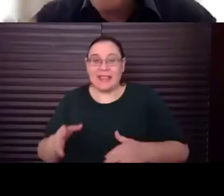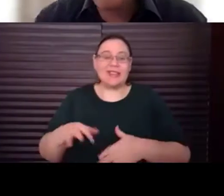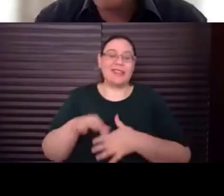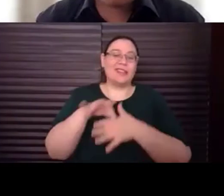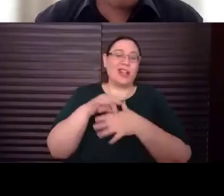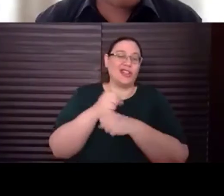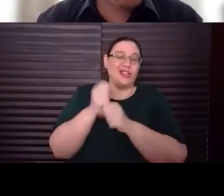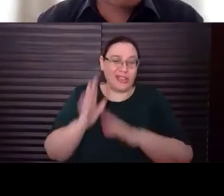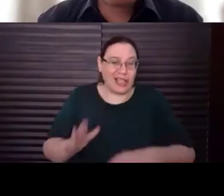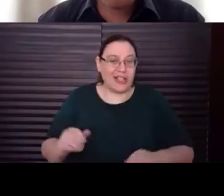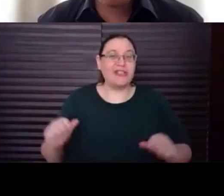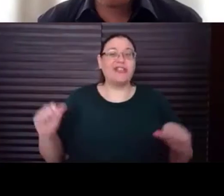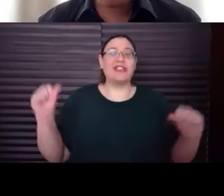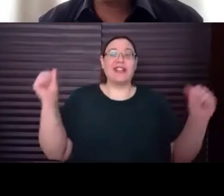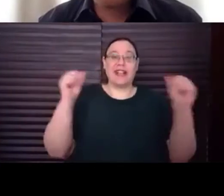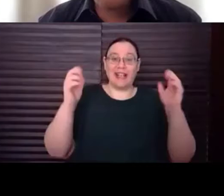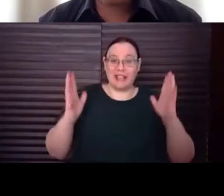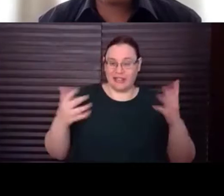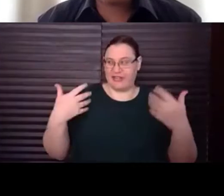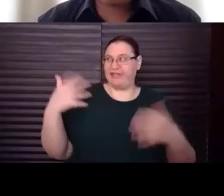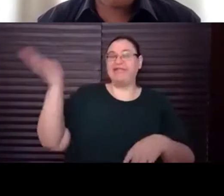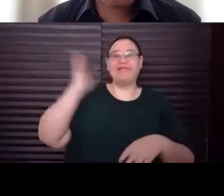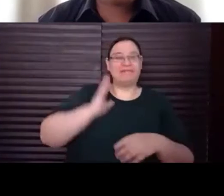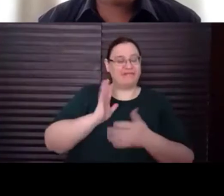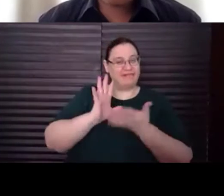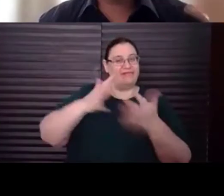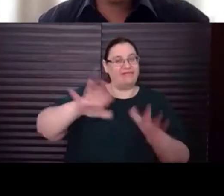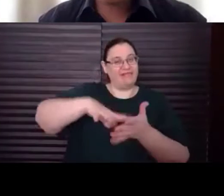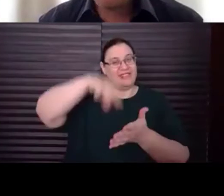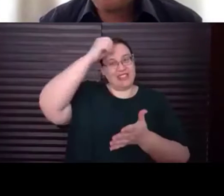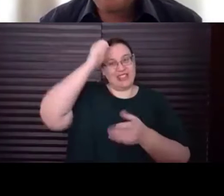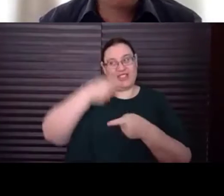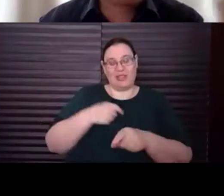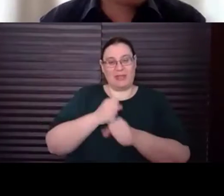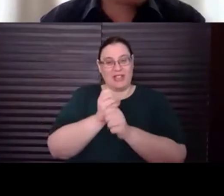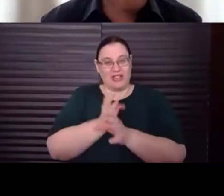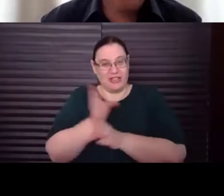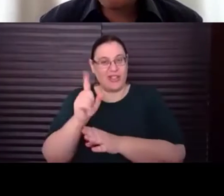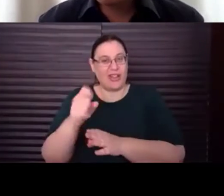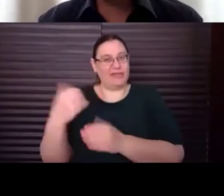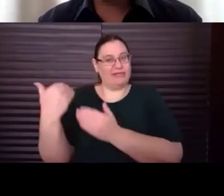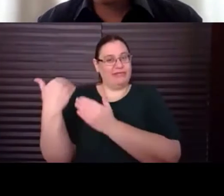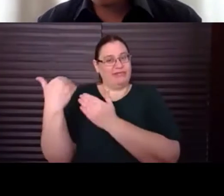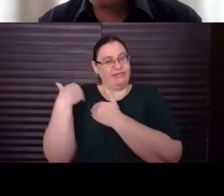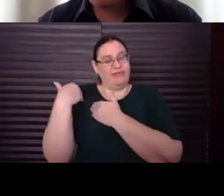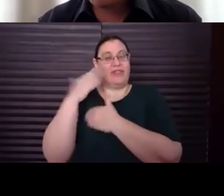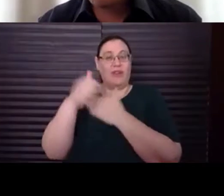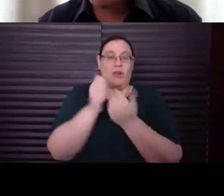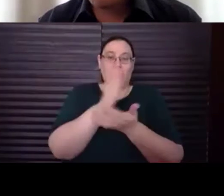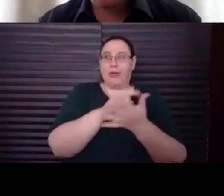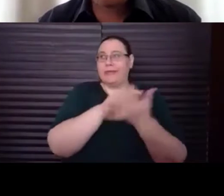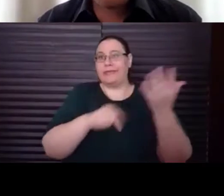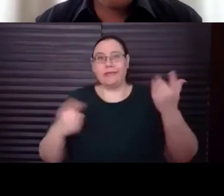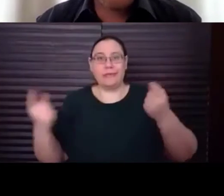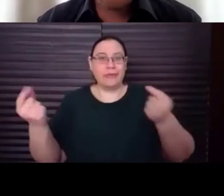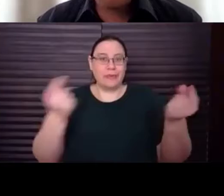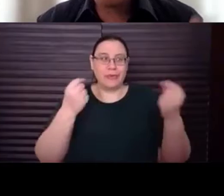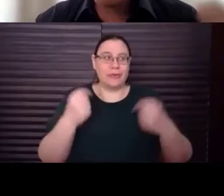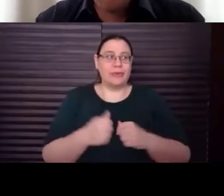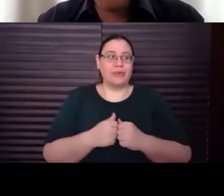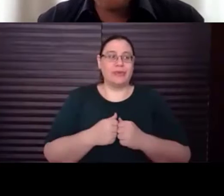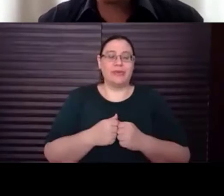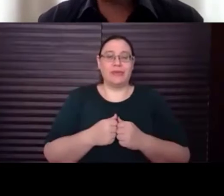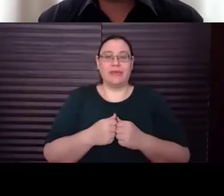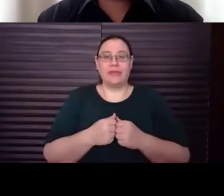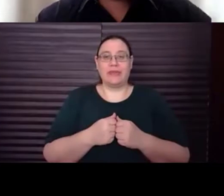and actor. And I learned pretty early in my career that I had to be in charge of all aspects of what I do.